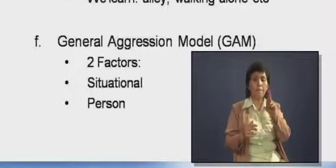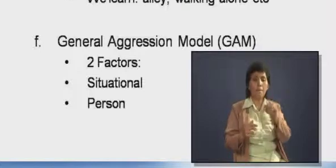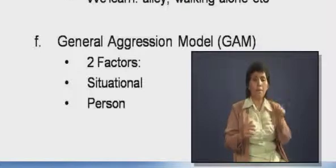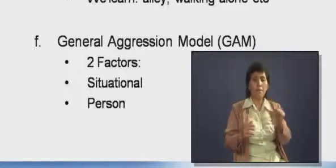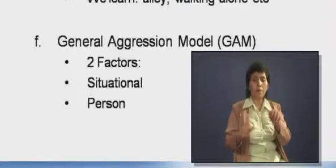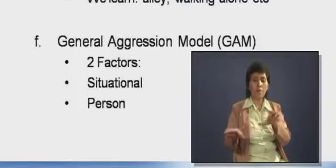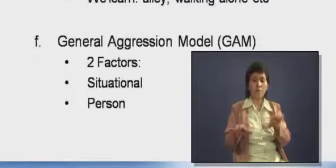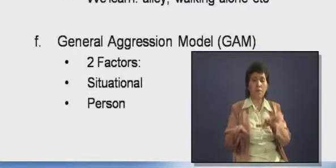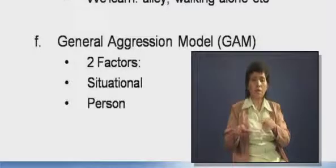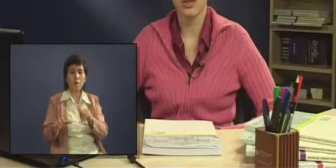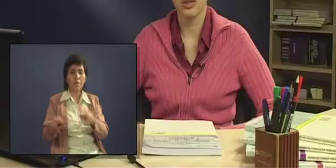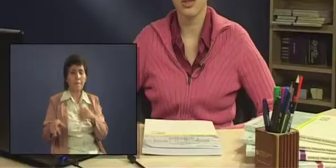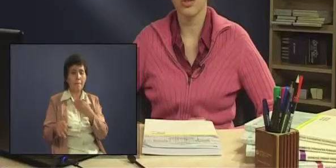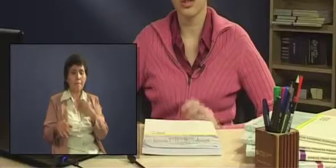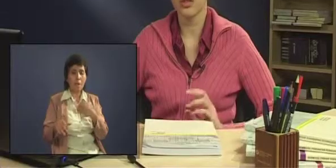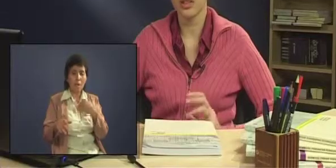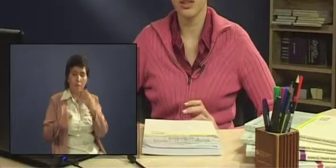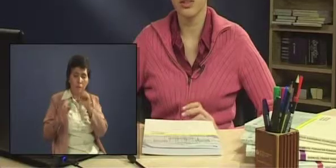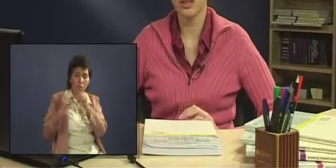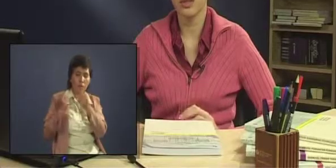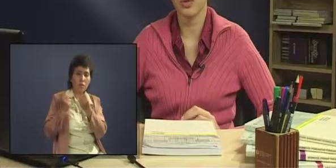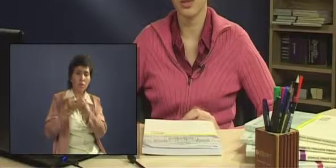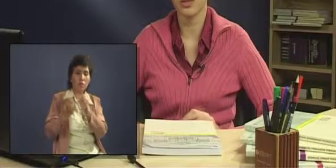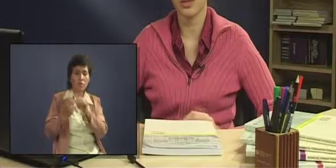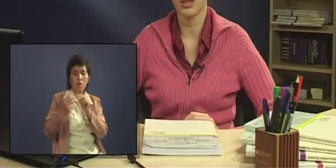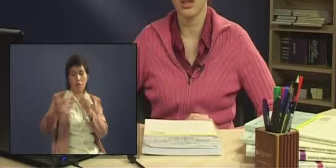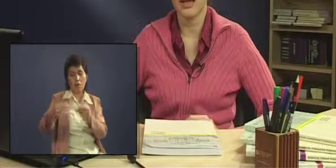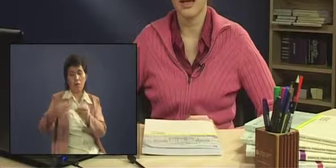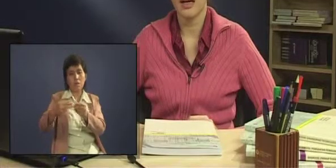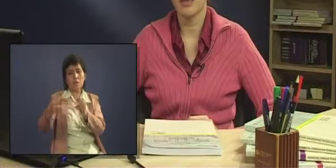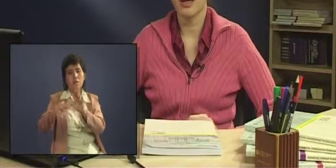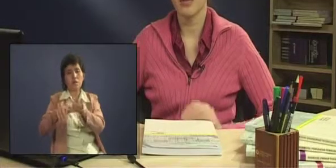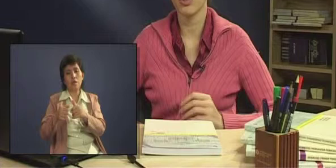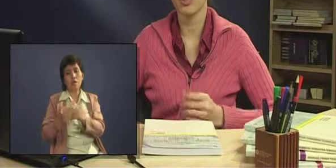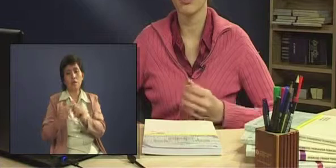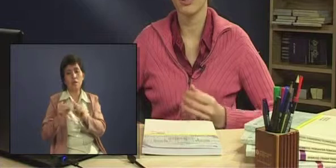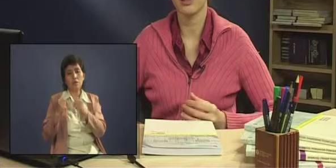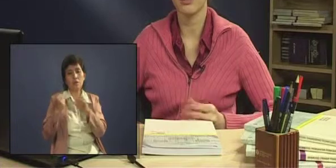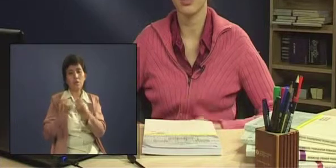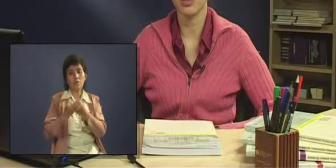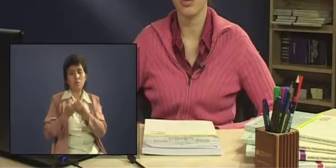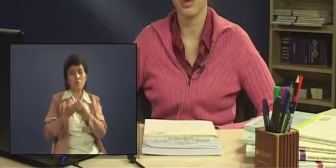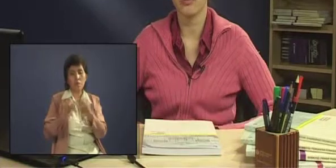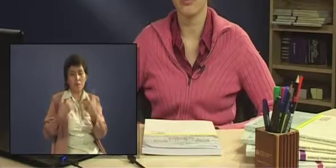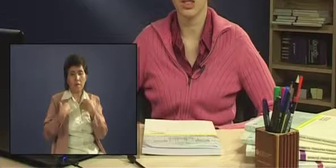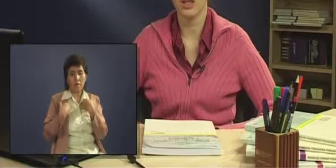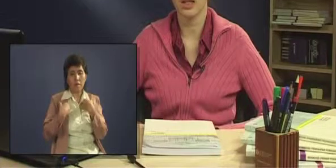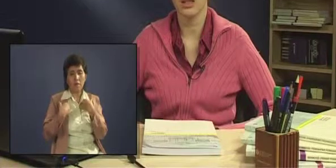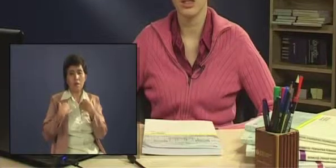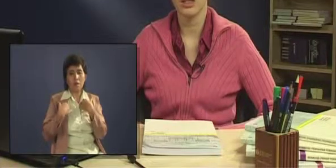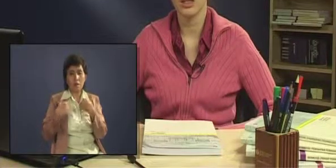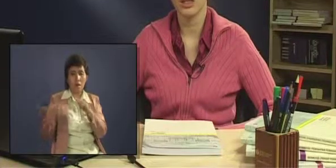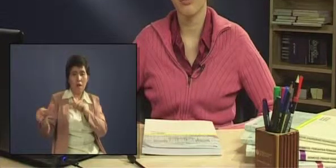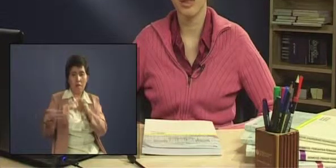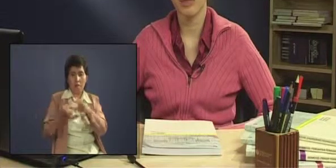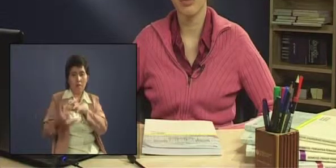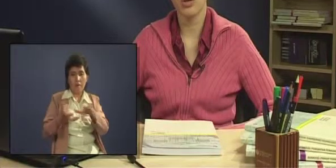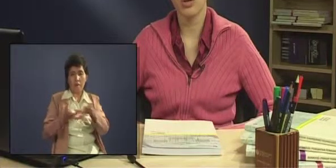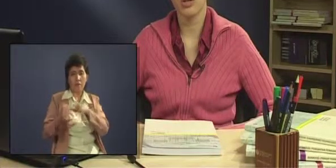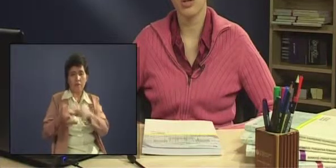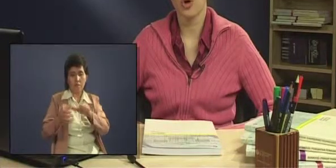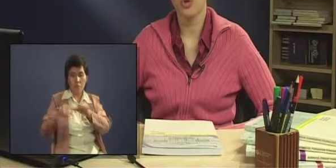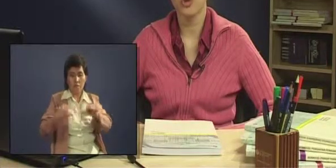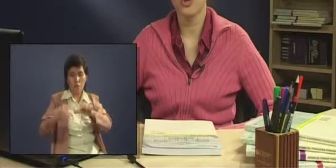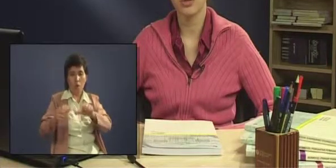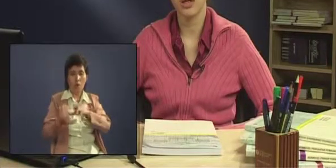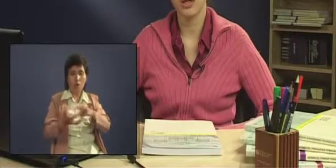Now it looks very much on the situation, on the context of the situation. And you have your aggressive script. Okay. If I go